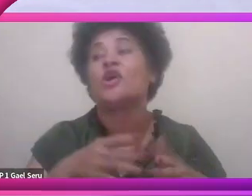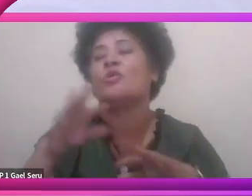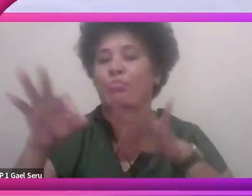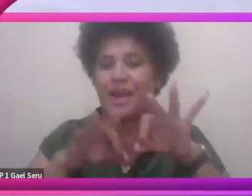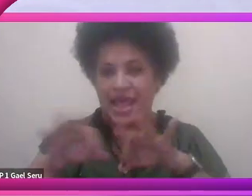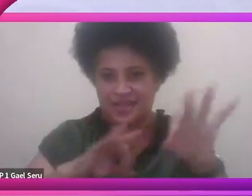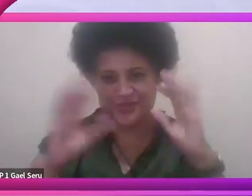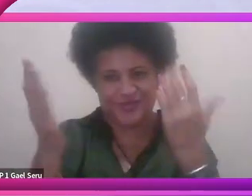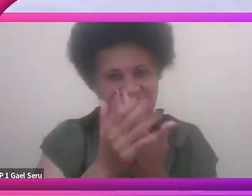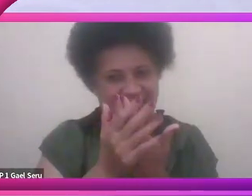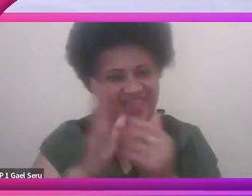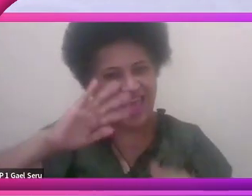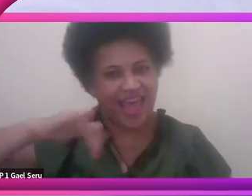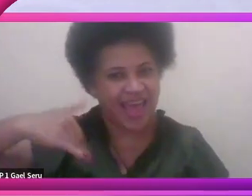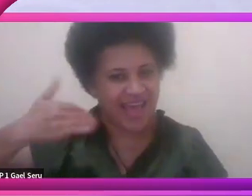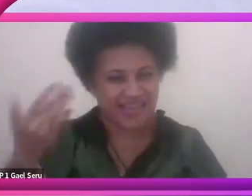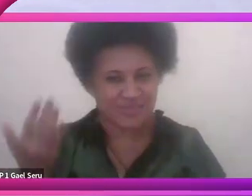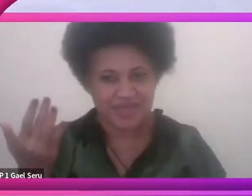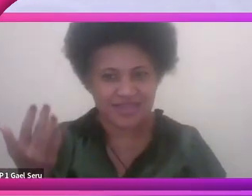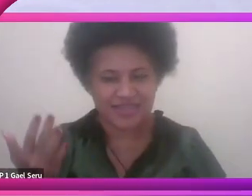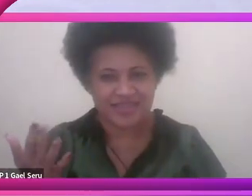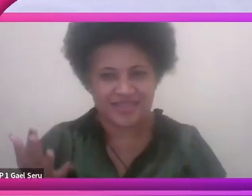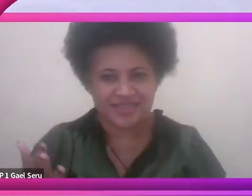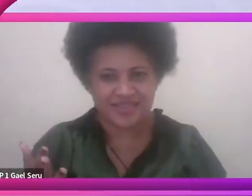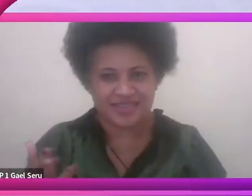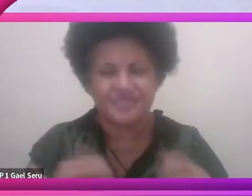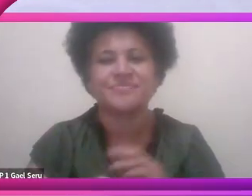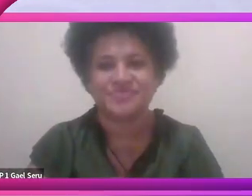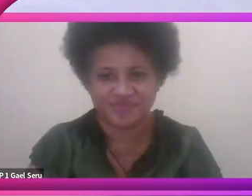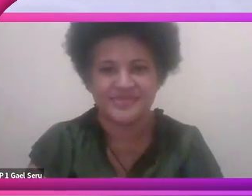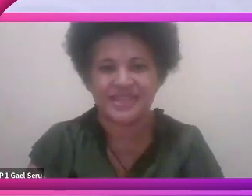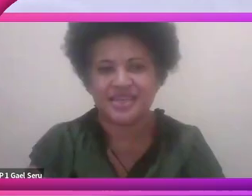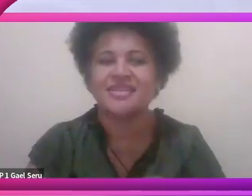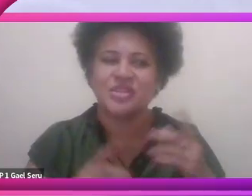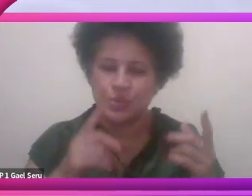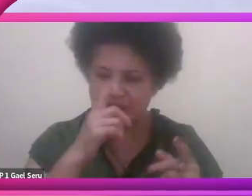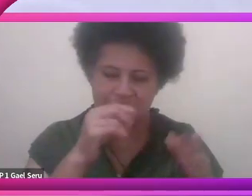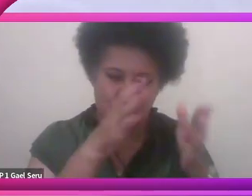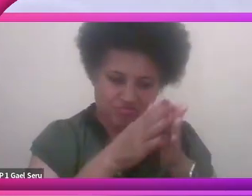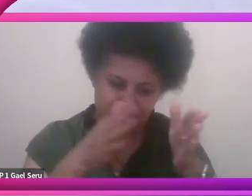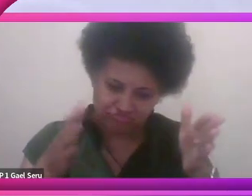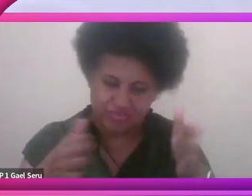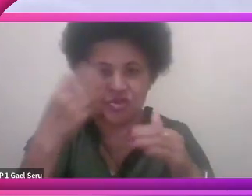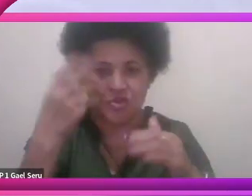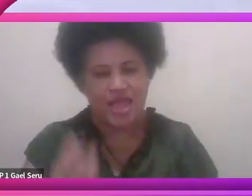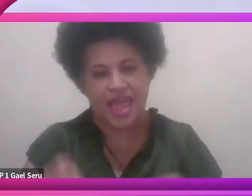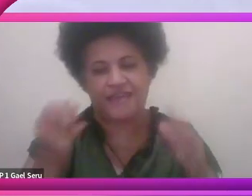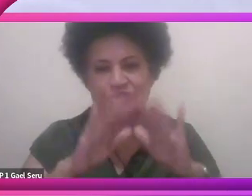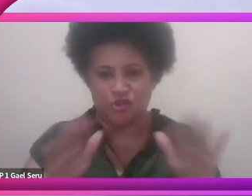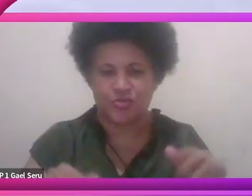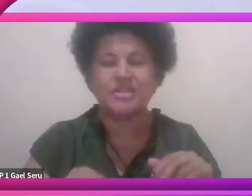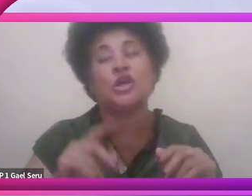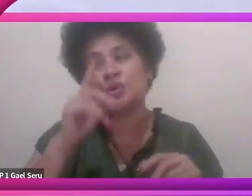We should not have children within this period, but we should have children in that period. So family planning is allow them to decide